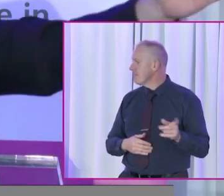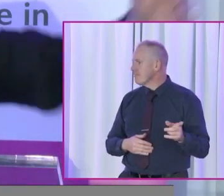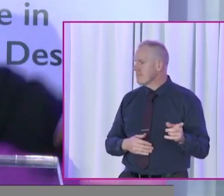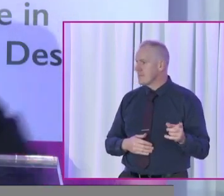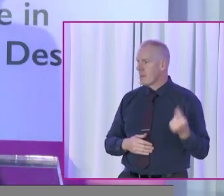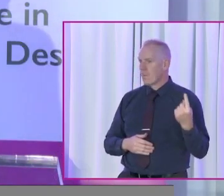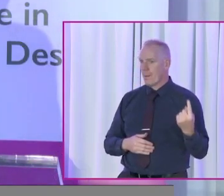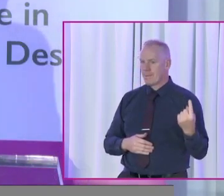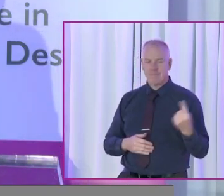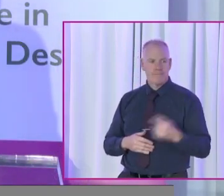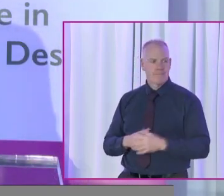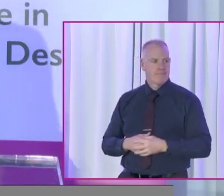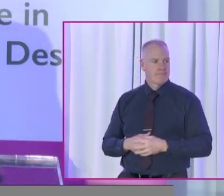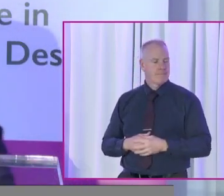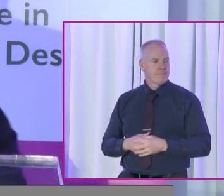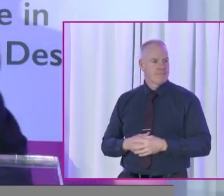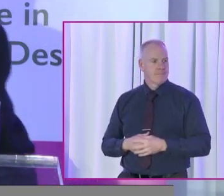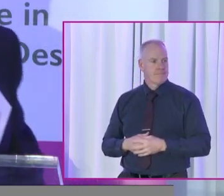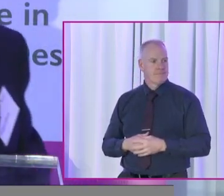So we have a gentleman here in the blue.